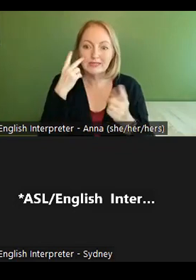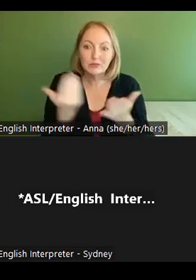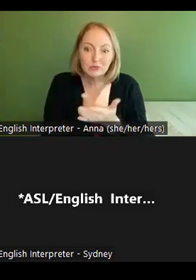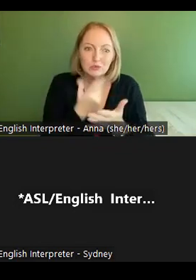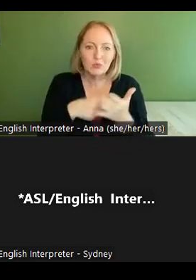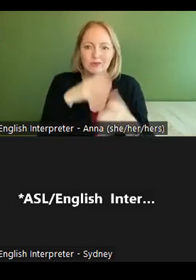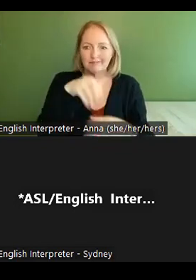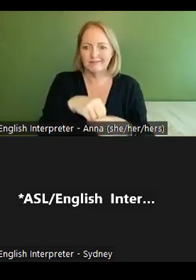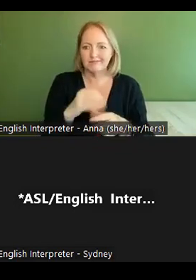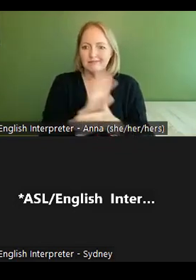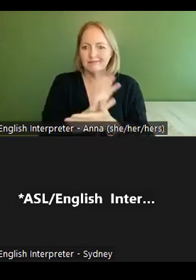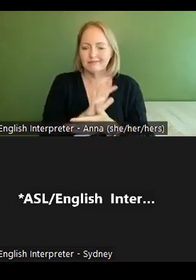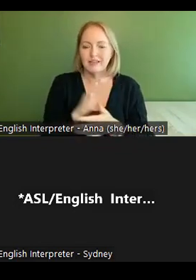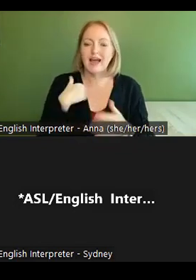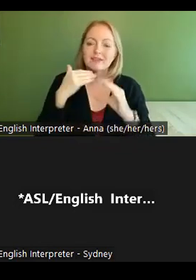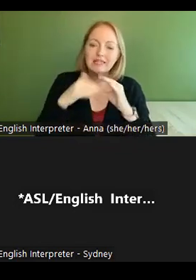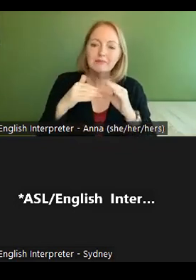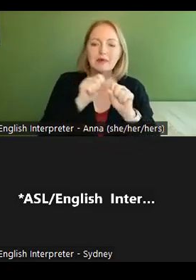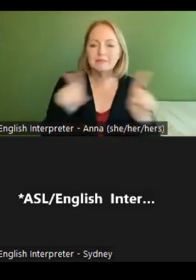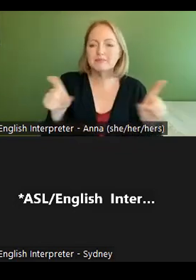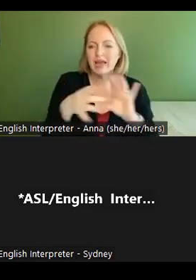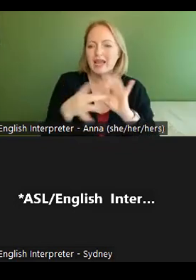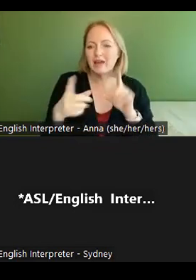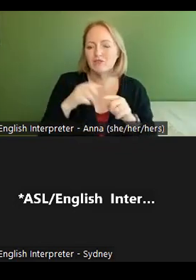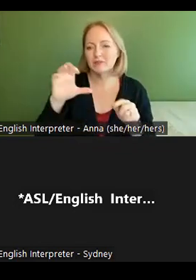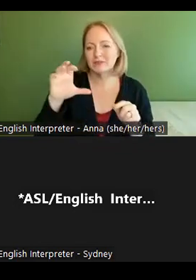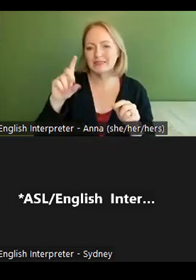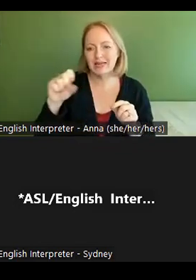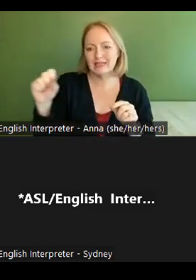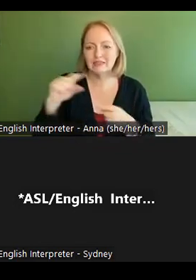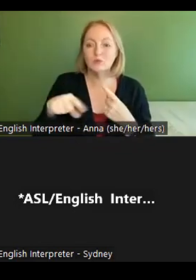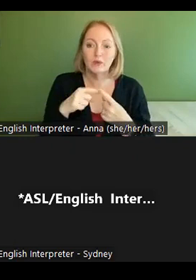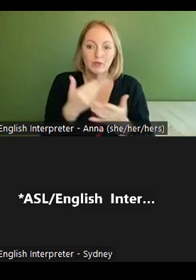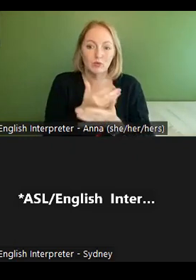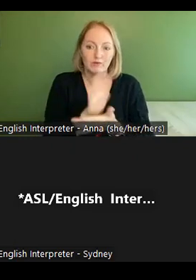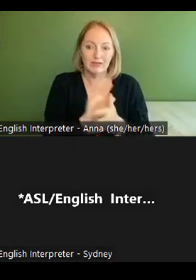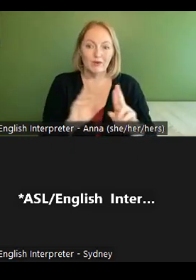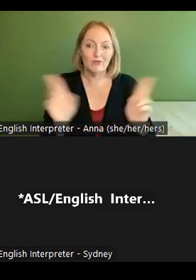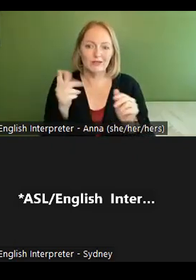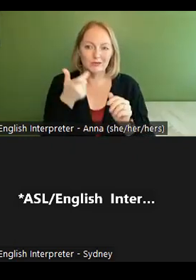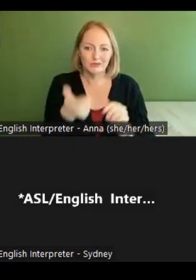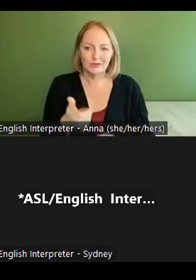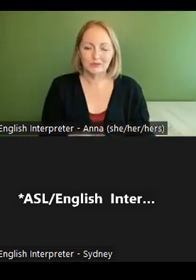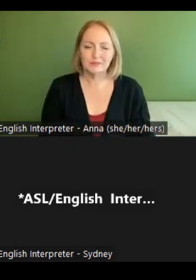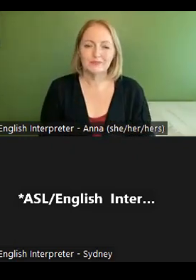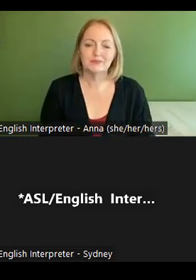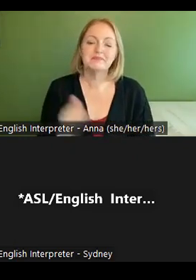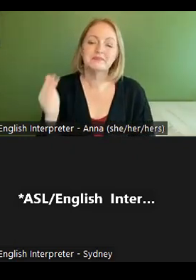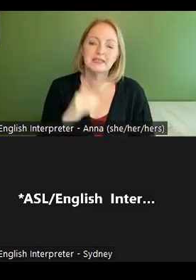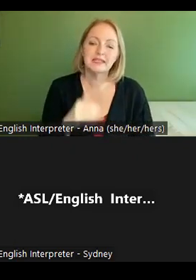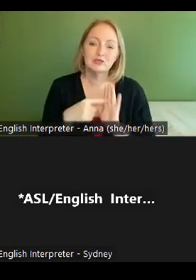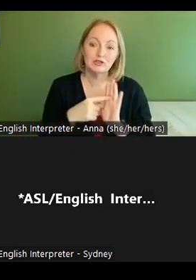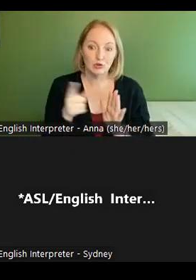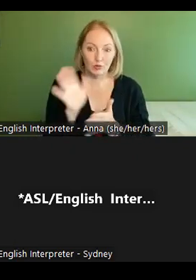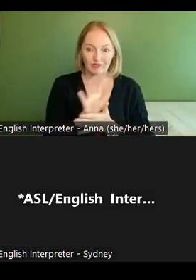content. There will be an email announcement released from CDSS when the new videos are available to view. Next, we're going to show you a